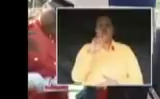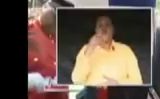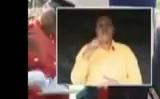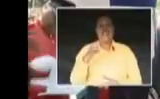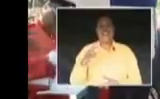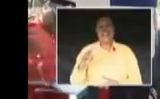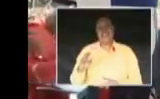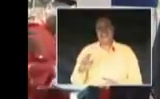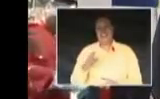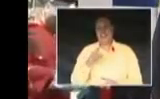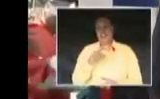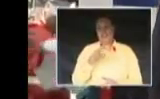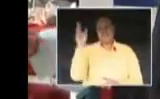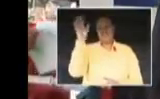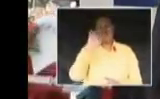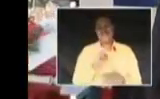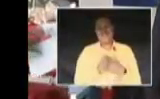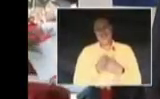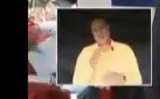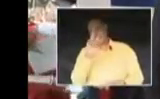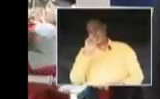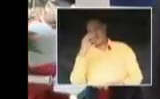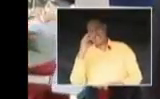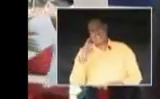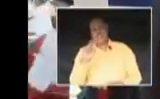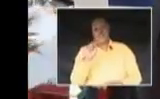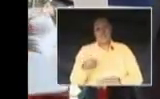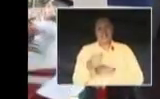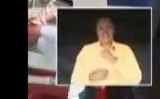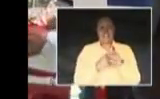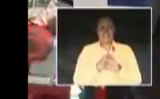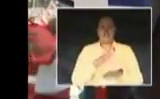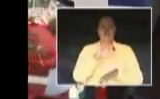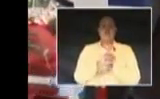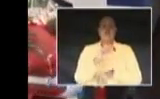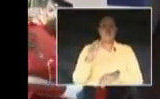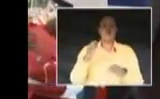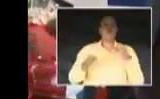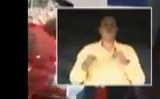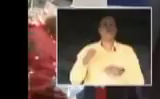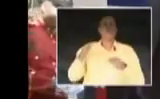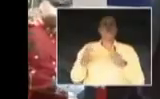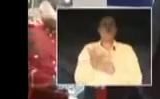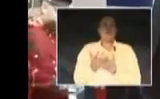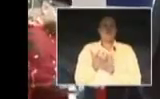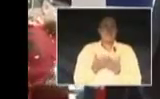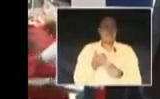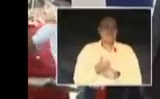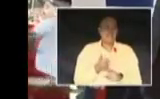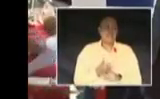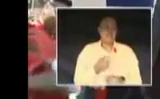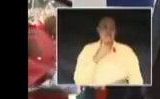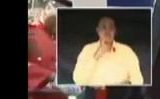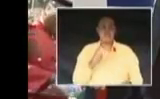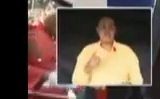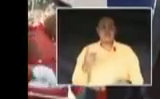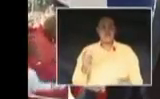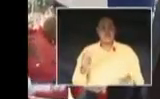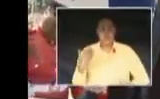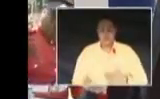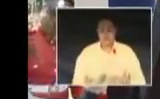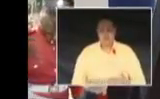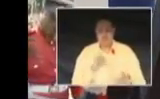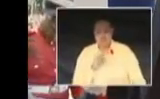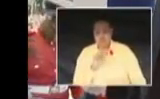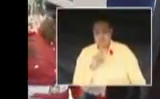November of that year, she was officially appointed as a judge of the Court of Appeal. She has a reputation for handing down judgments expeditiously